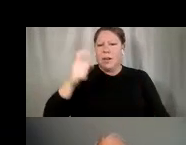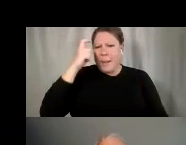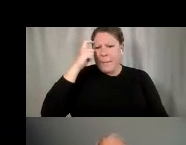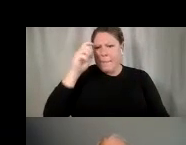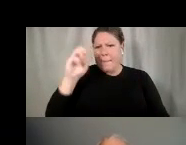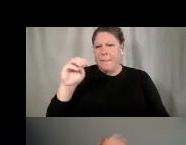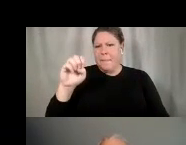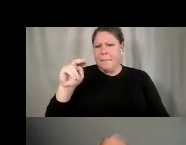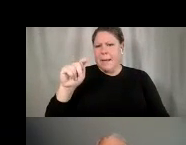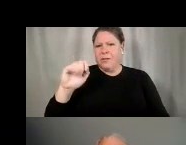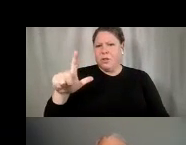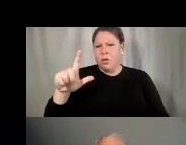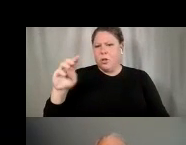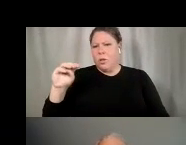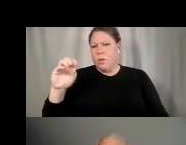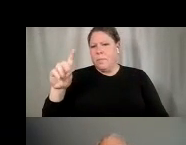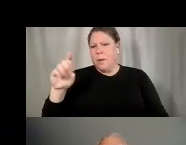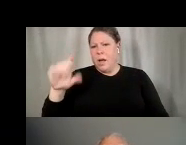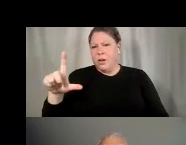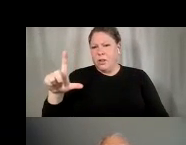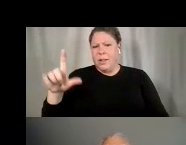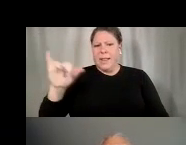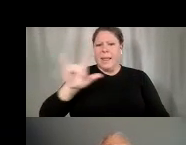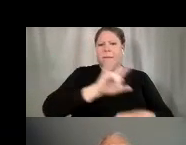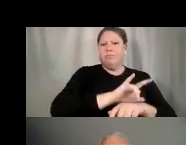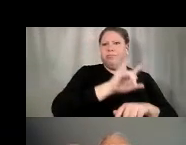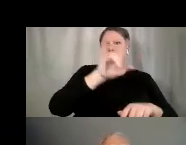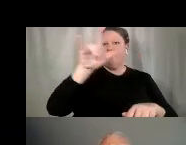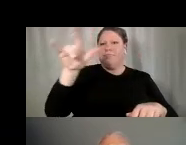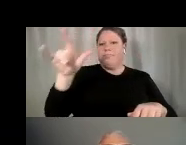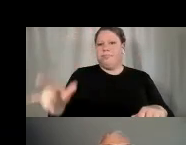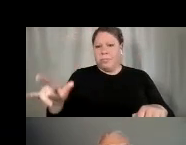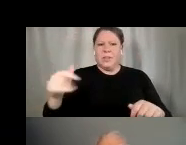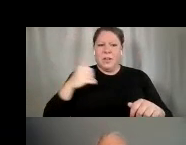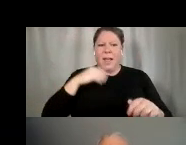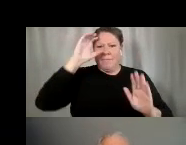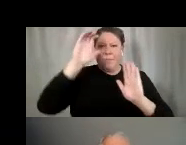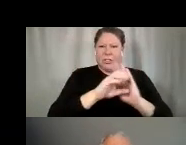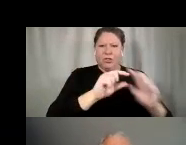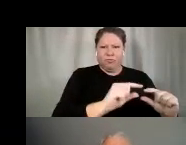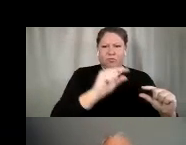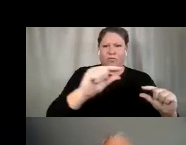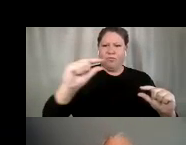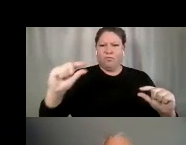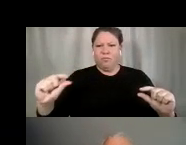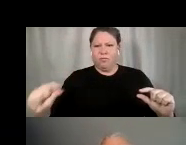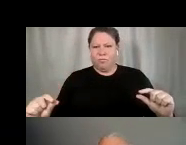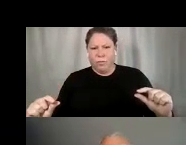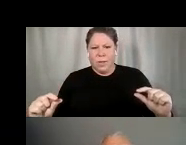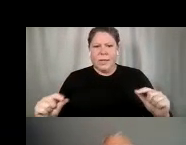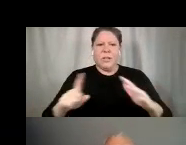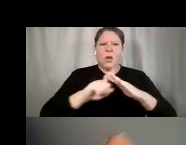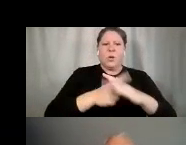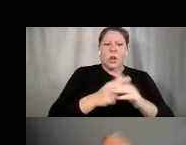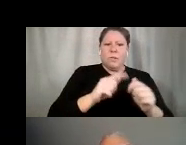be taking a plane trip, a flight trip. And so I've got little diagrams here. We're going to start off in a flight plan and kind of